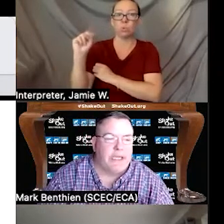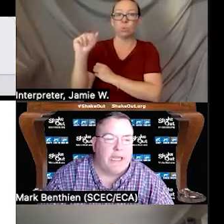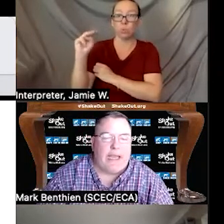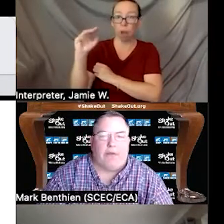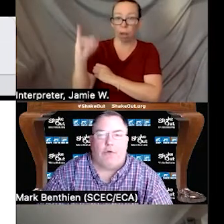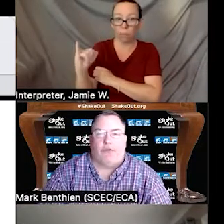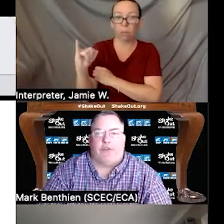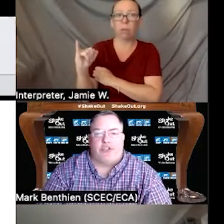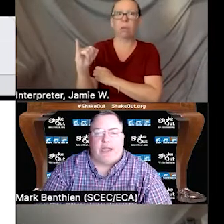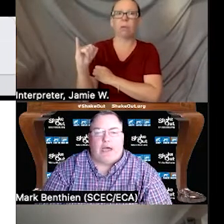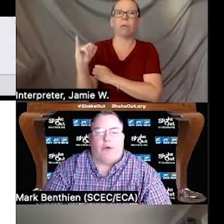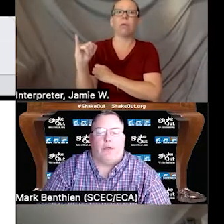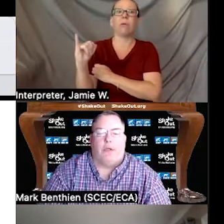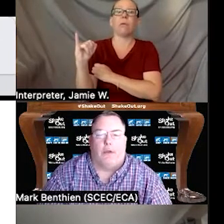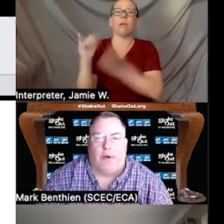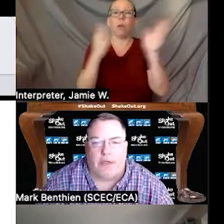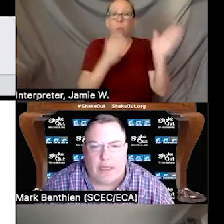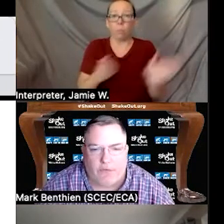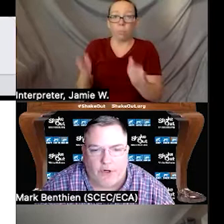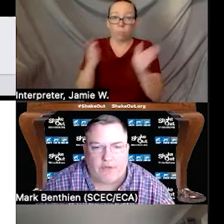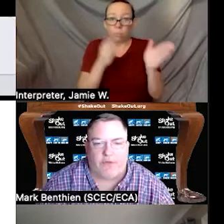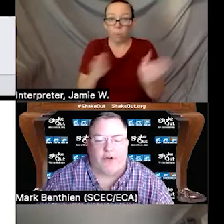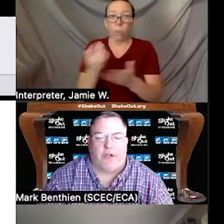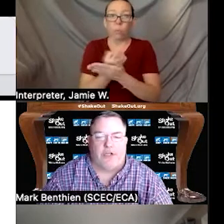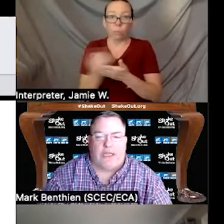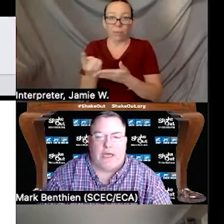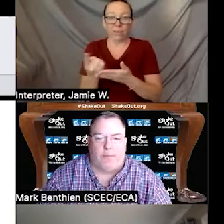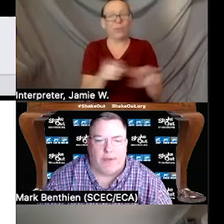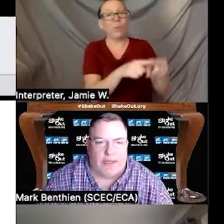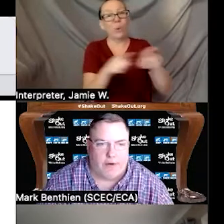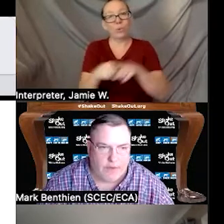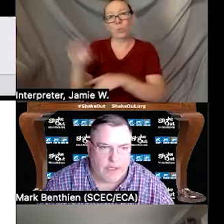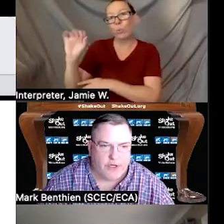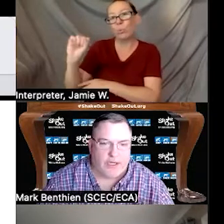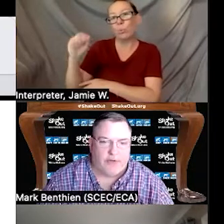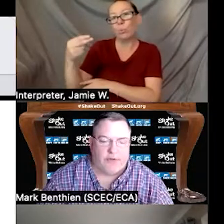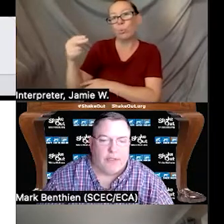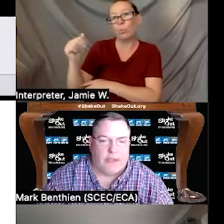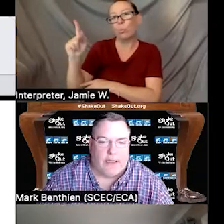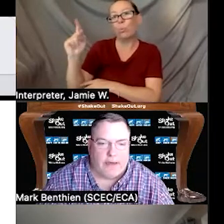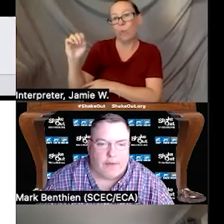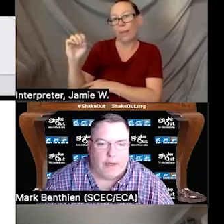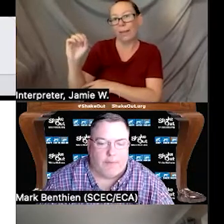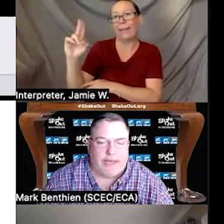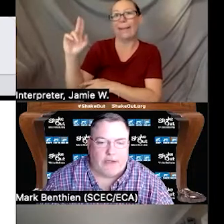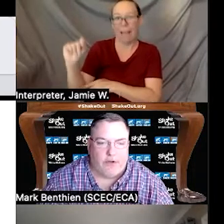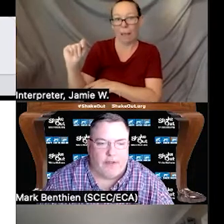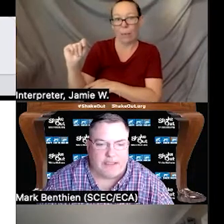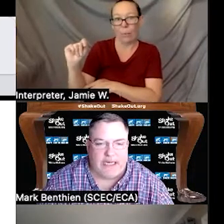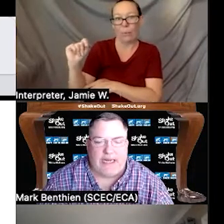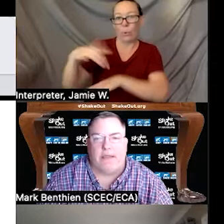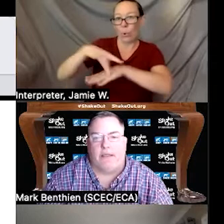regions. And of course, the Shakeout, our California started Shakeout, Earthquake Country Alliance led it back